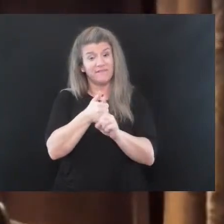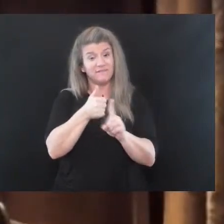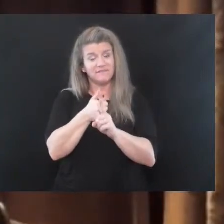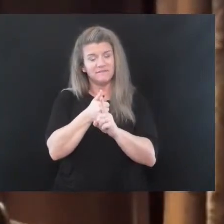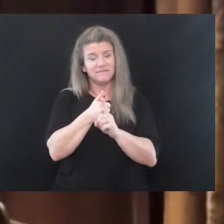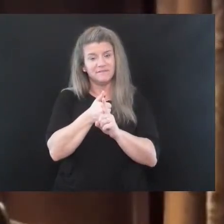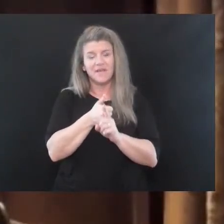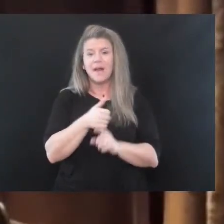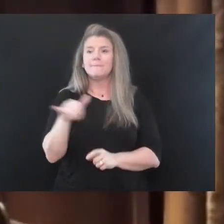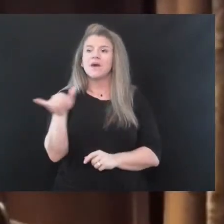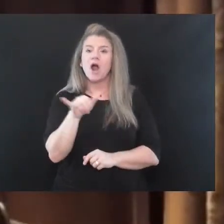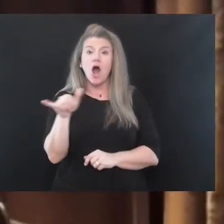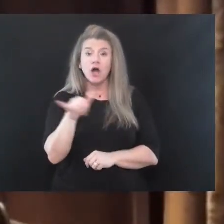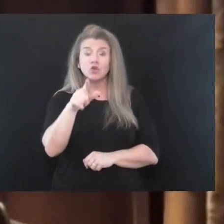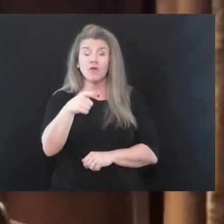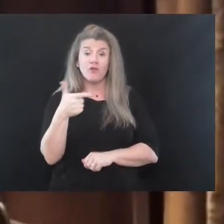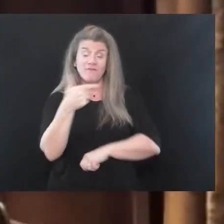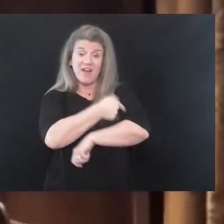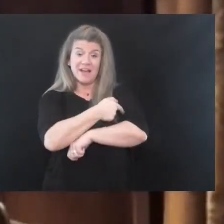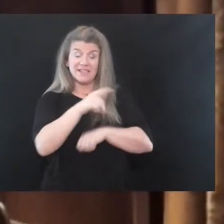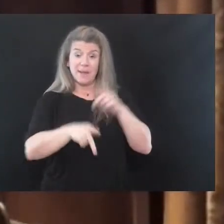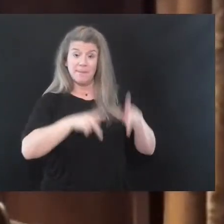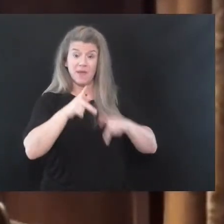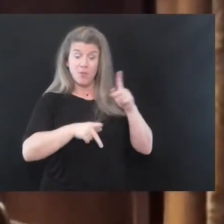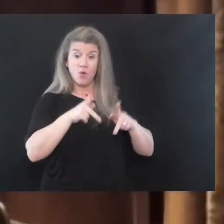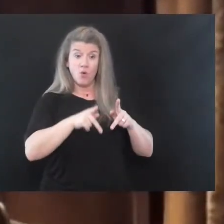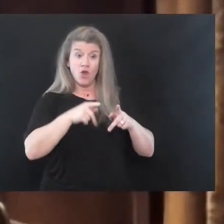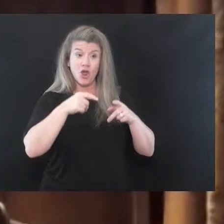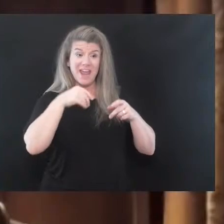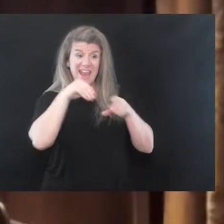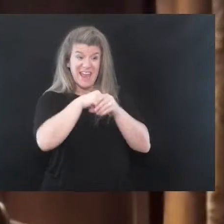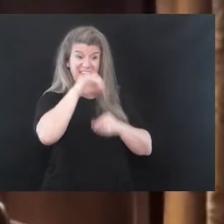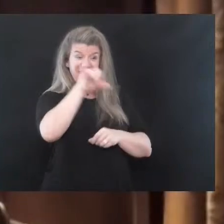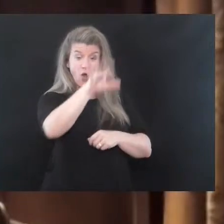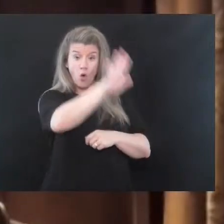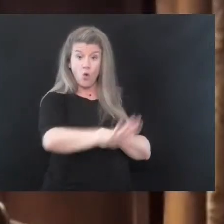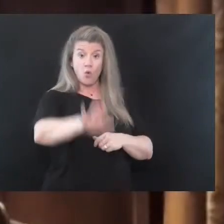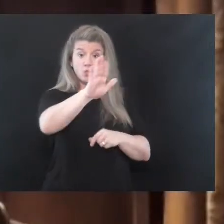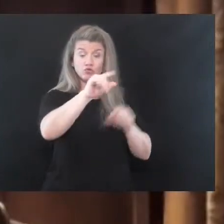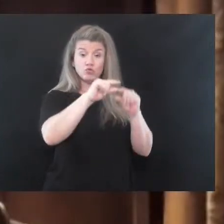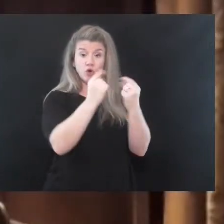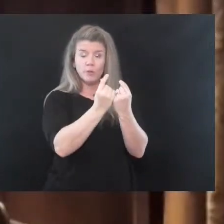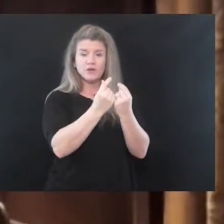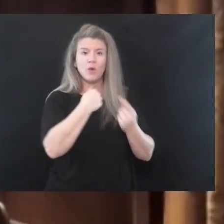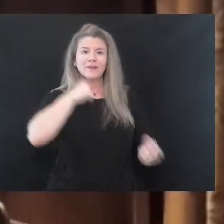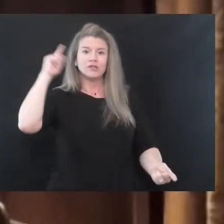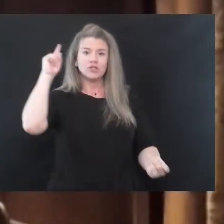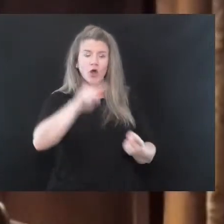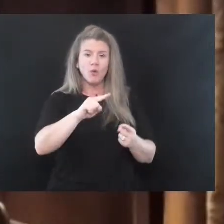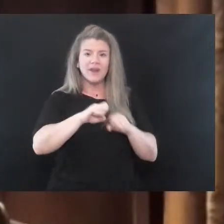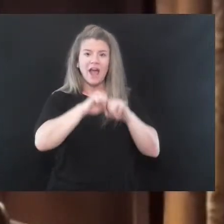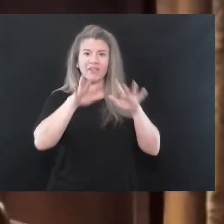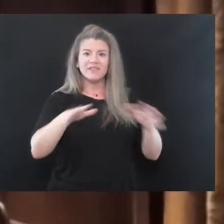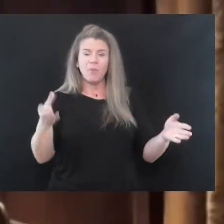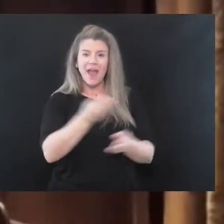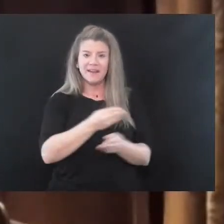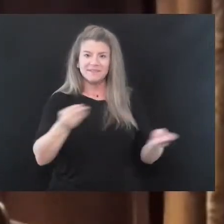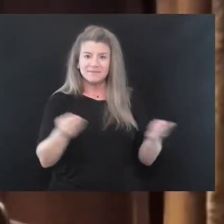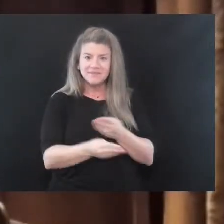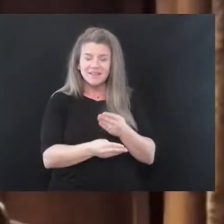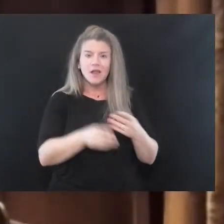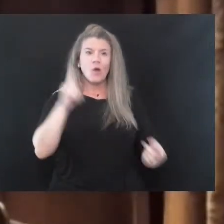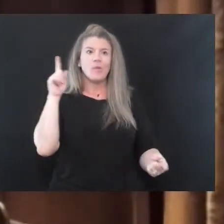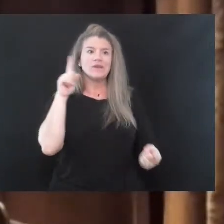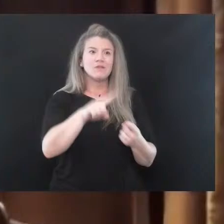also by vaccinating people who are in these critical age groups, we slow down the spread and we slow down any